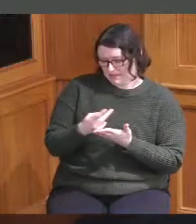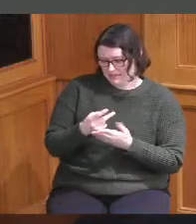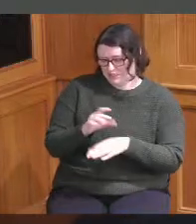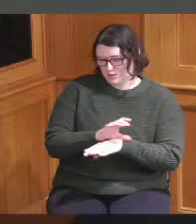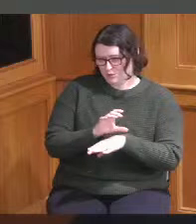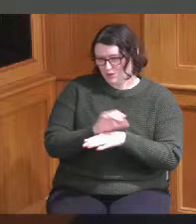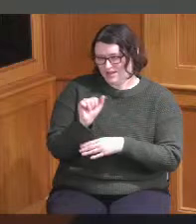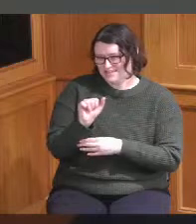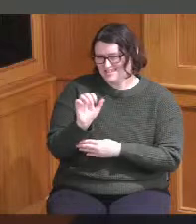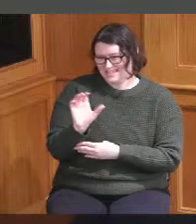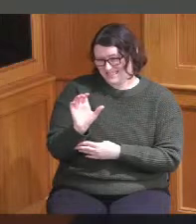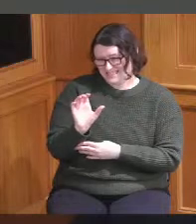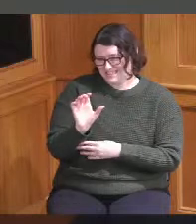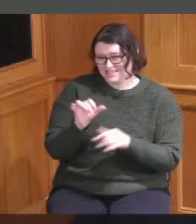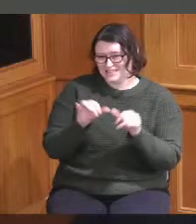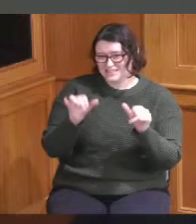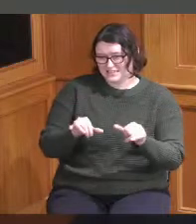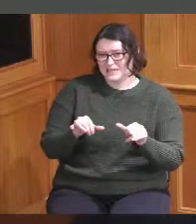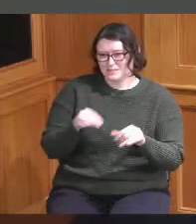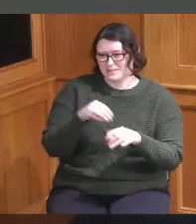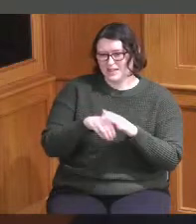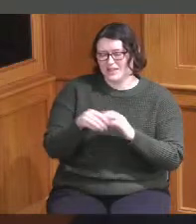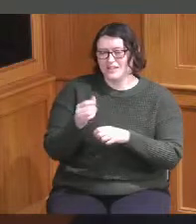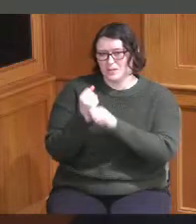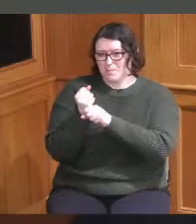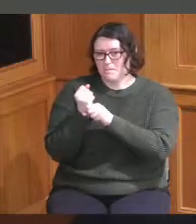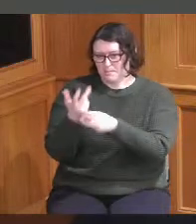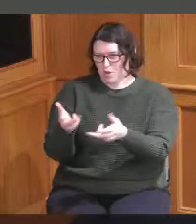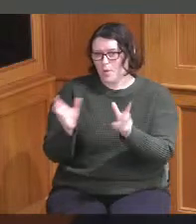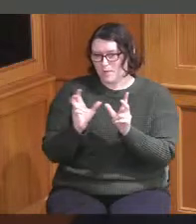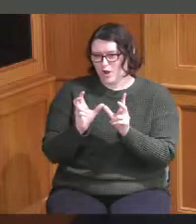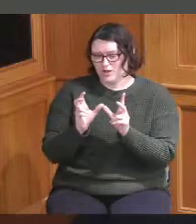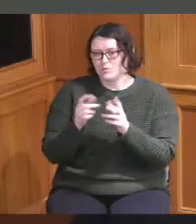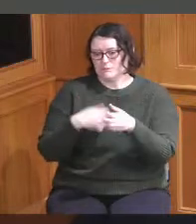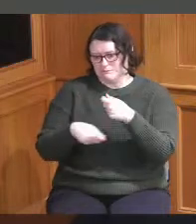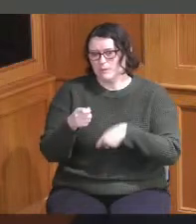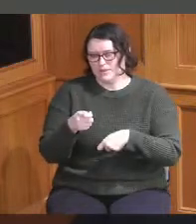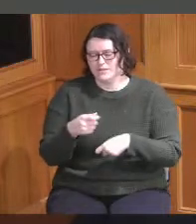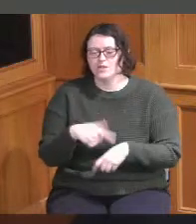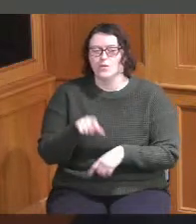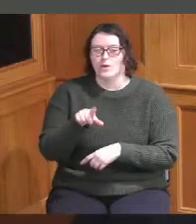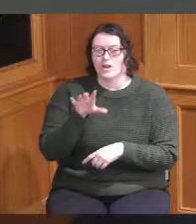air conditioner in Great American Ballpark at